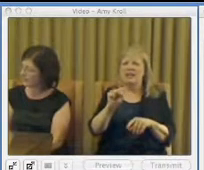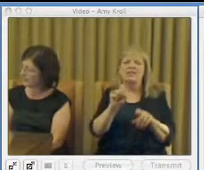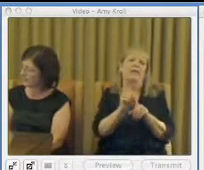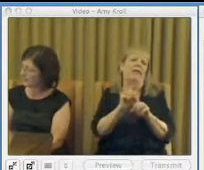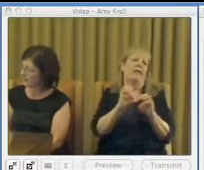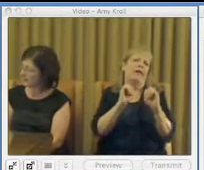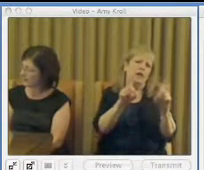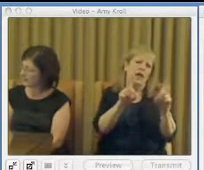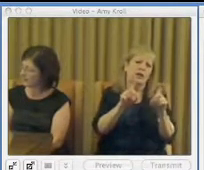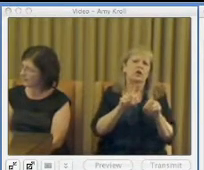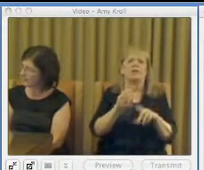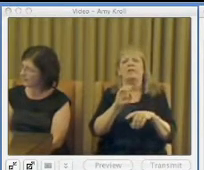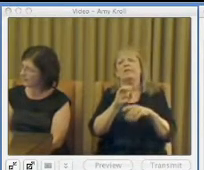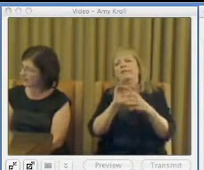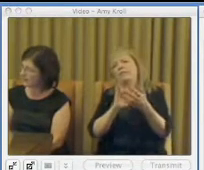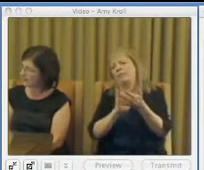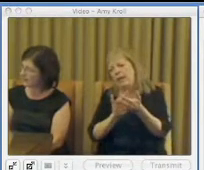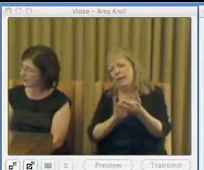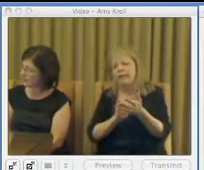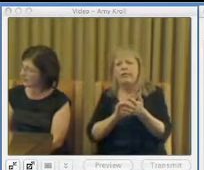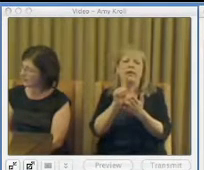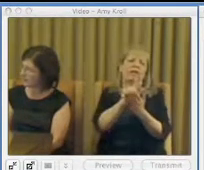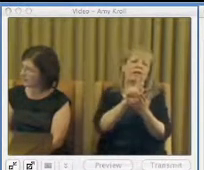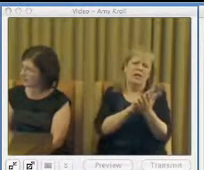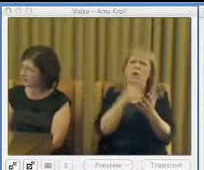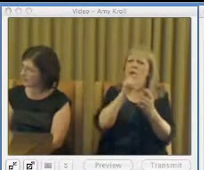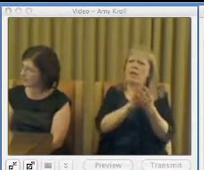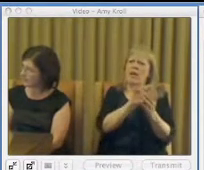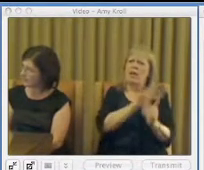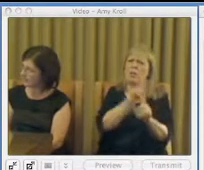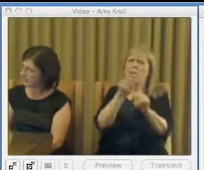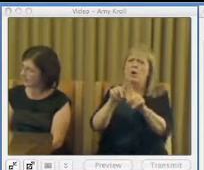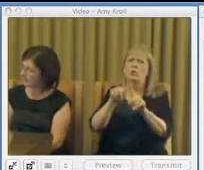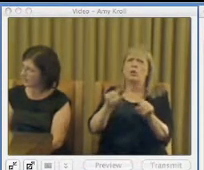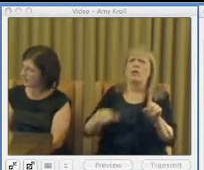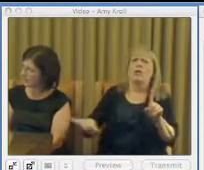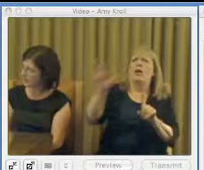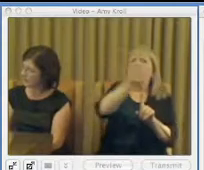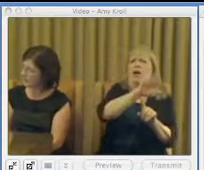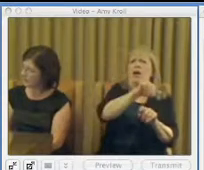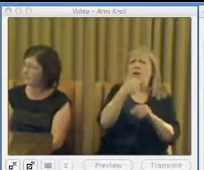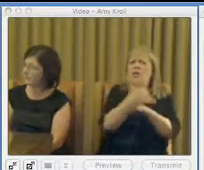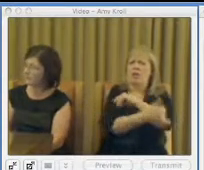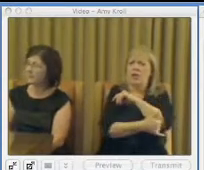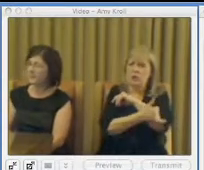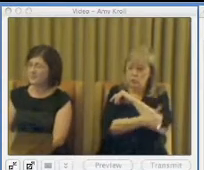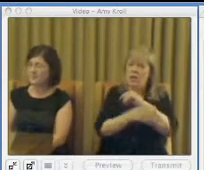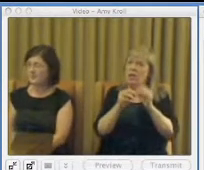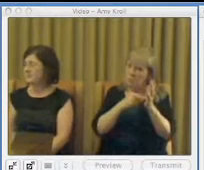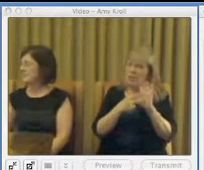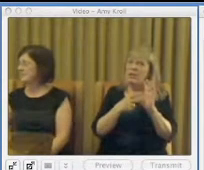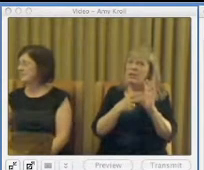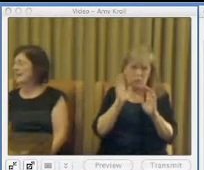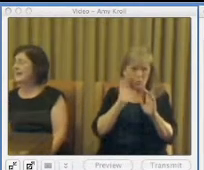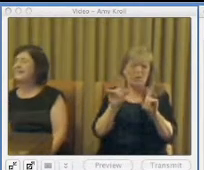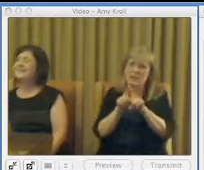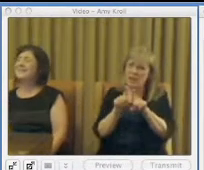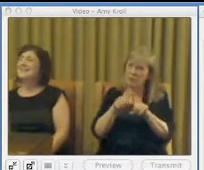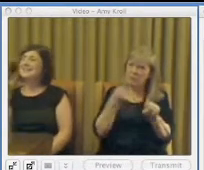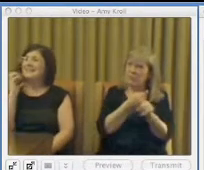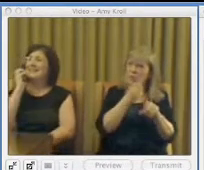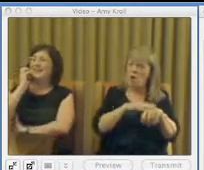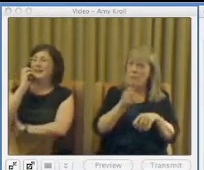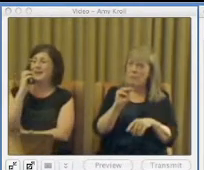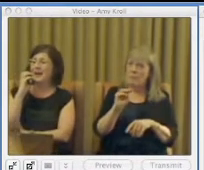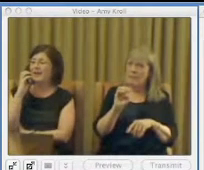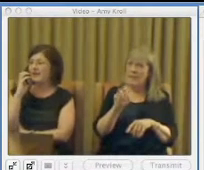you speak to this delineation here and abroad, and whether this impacts the degree of mediation that one might expect?